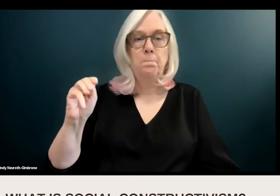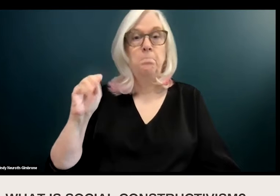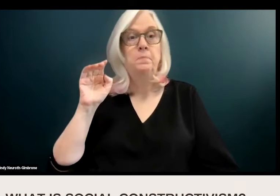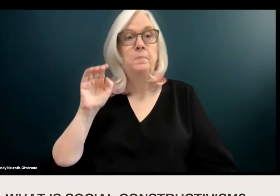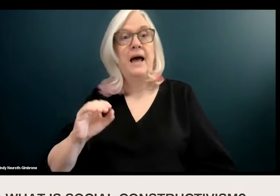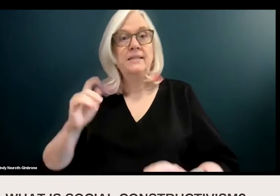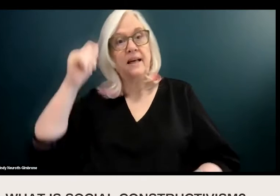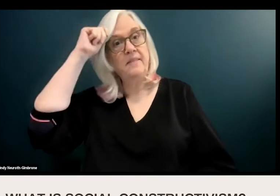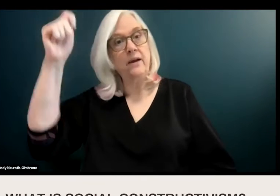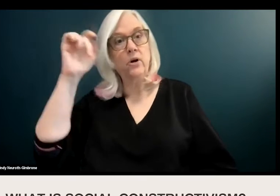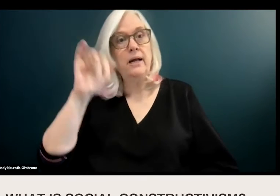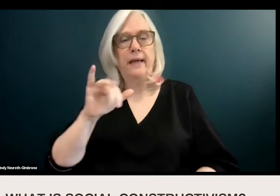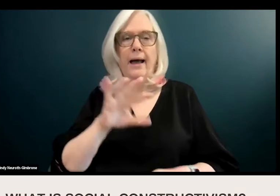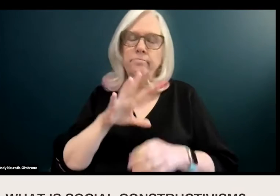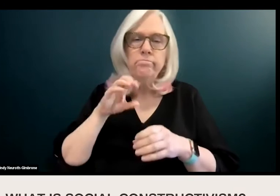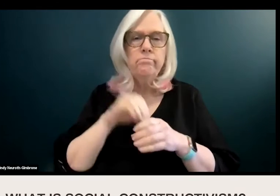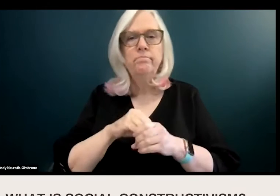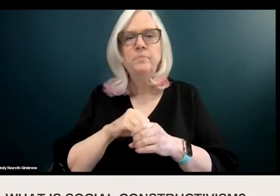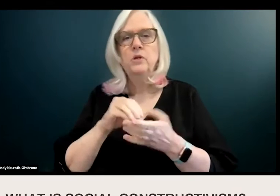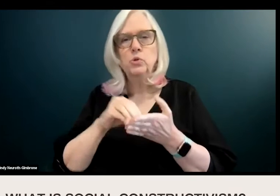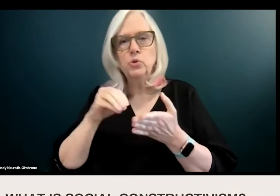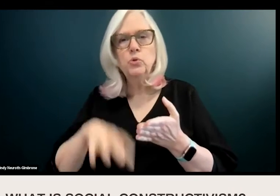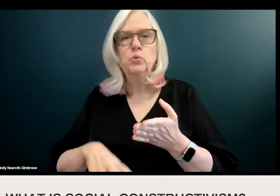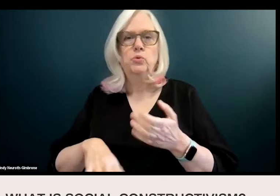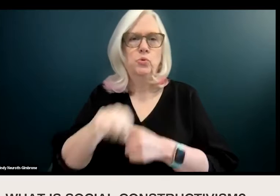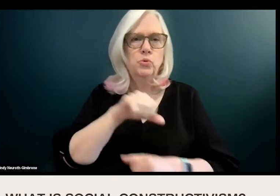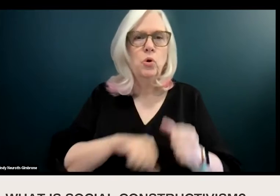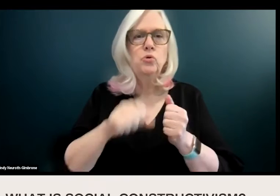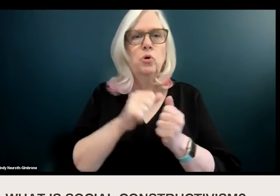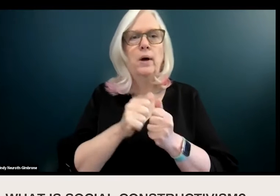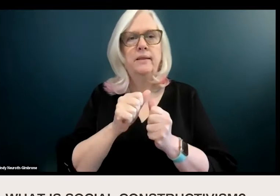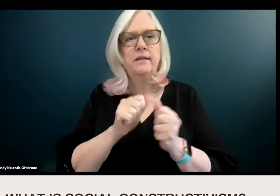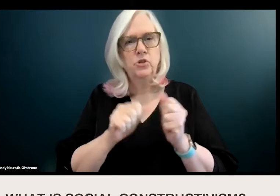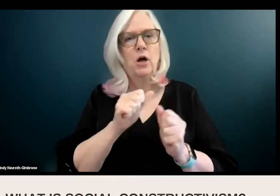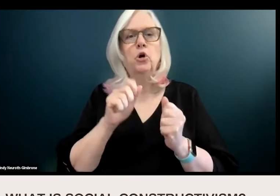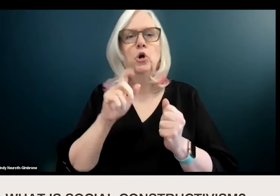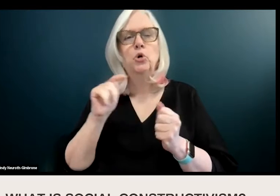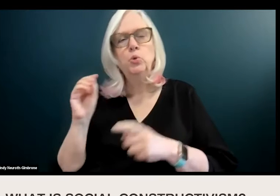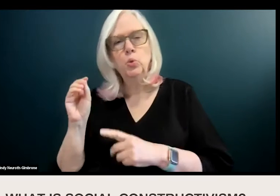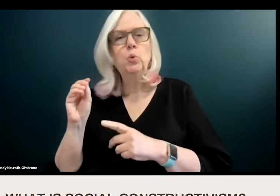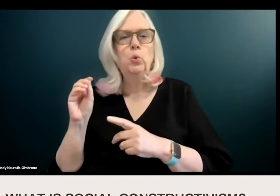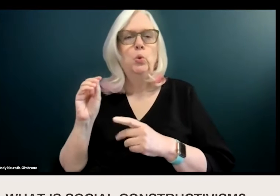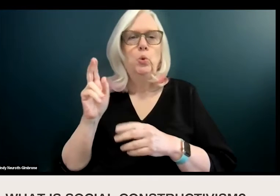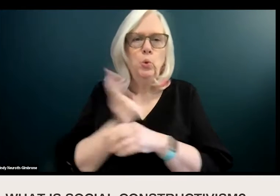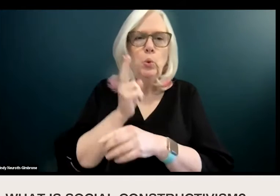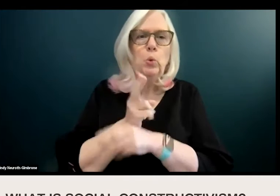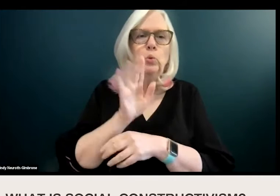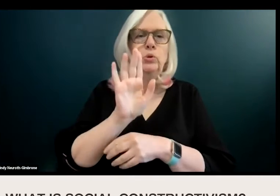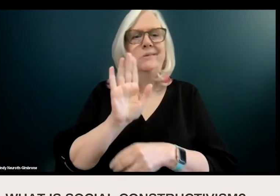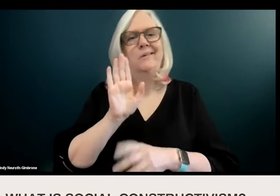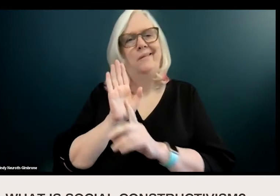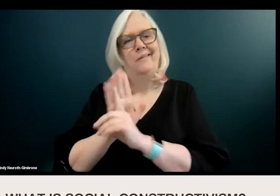and socialization with each other to build upon individual personalized knowledge, which is something that we were just referring to in the